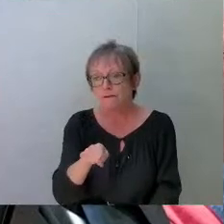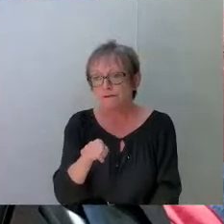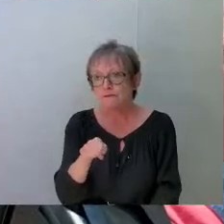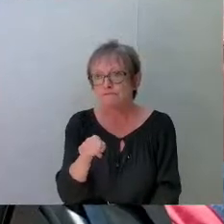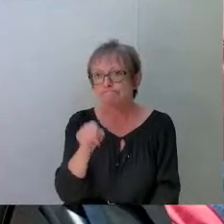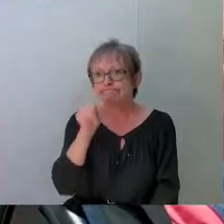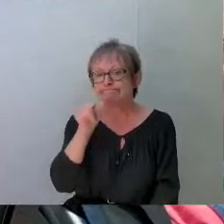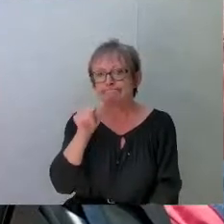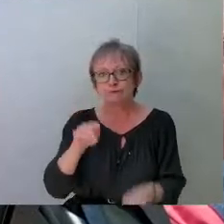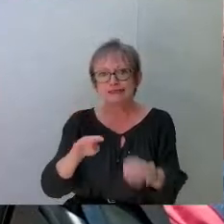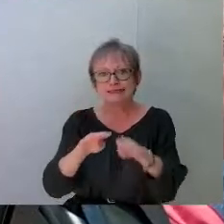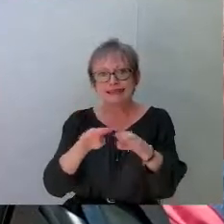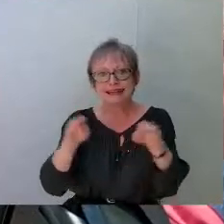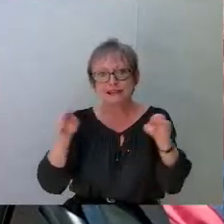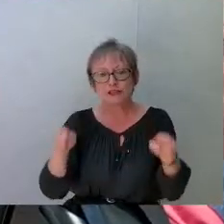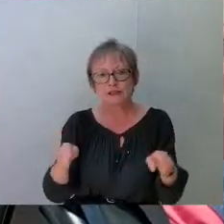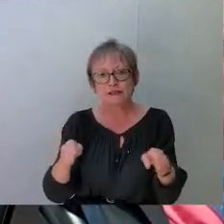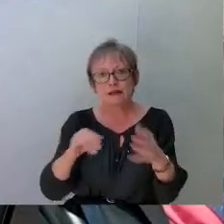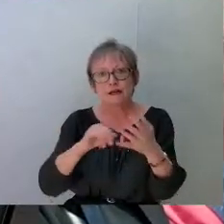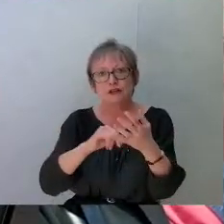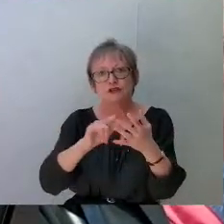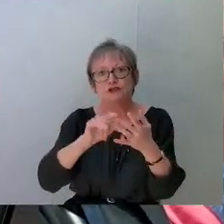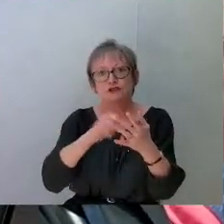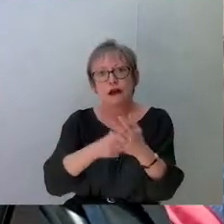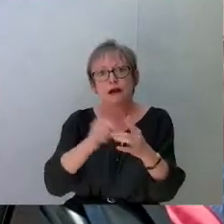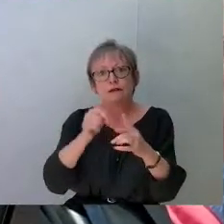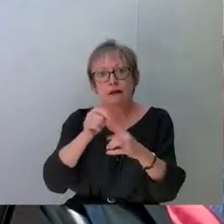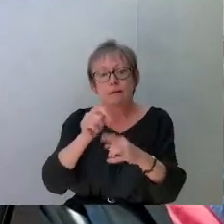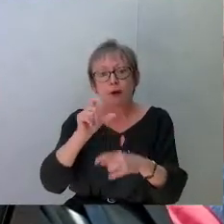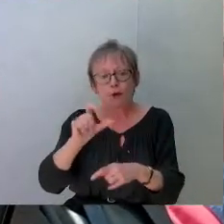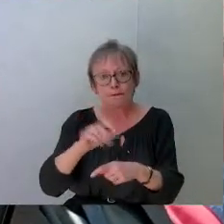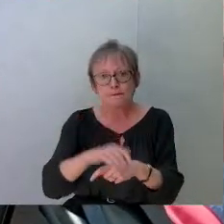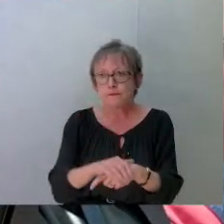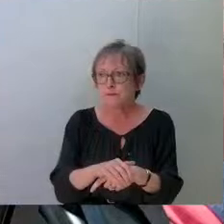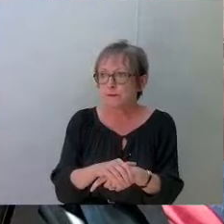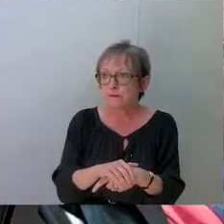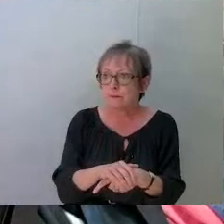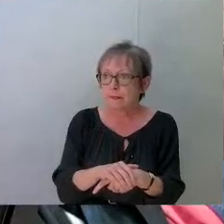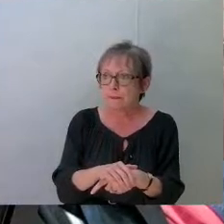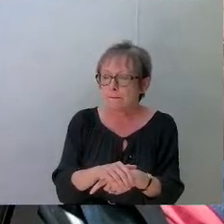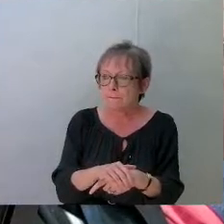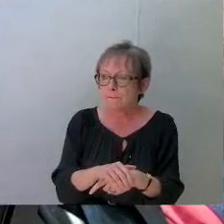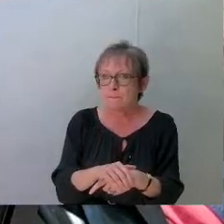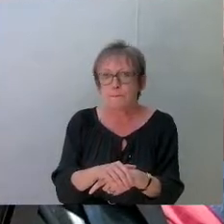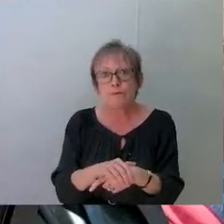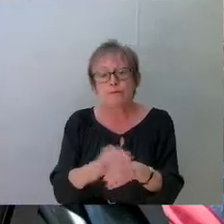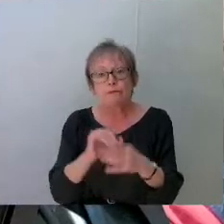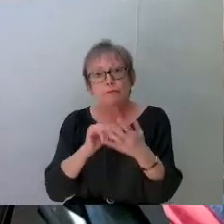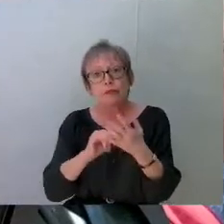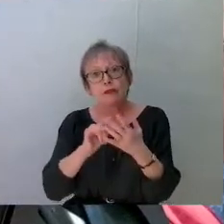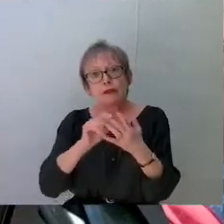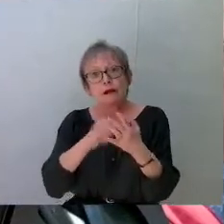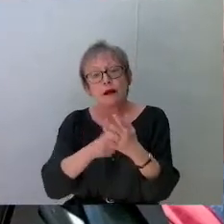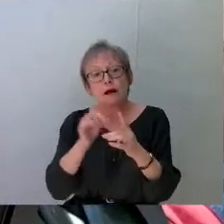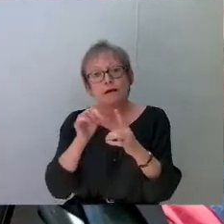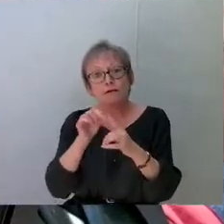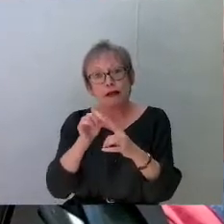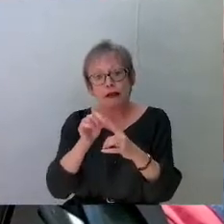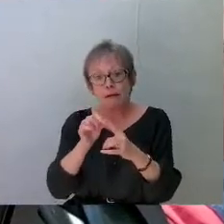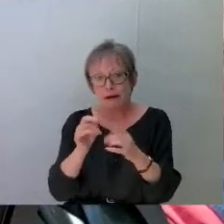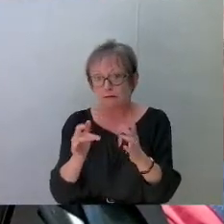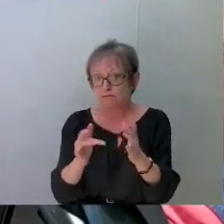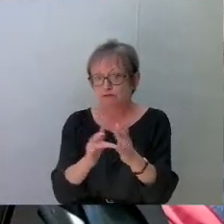stage, and that's Sir Philip Cohen. Sir Philip has been at the absolute core